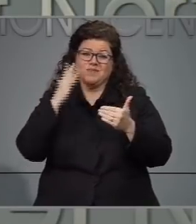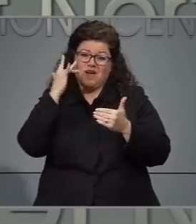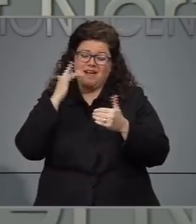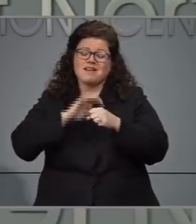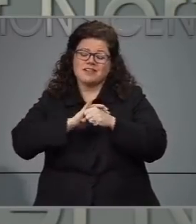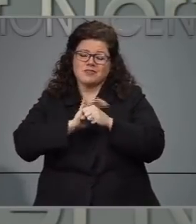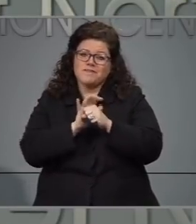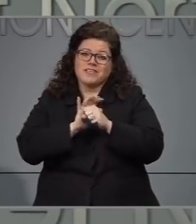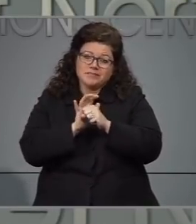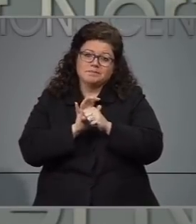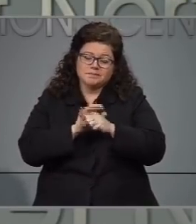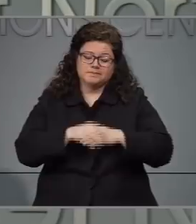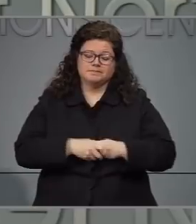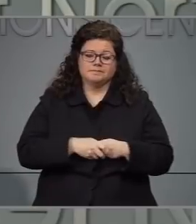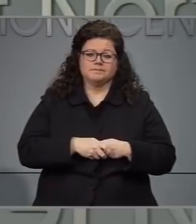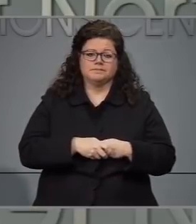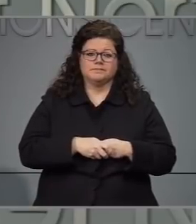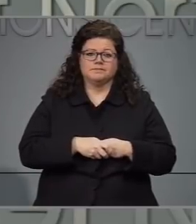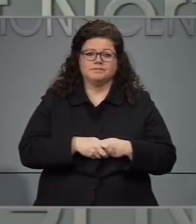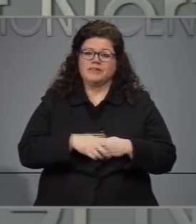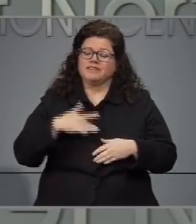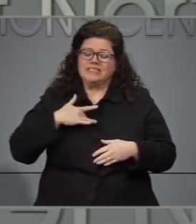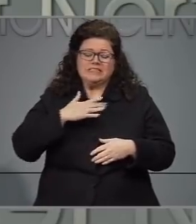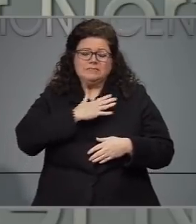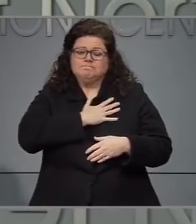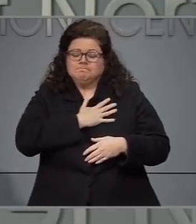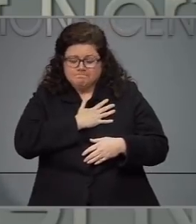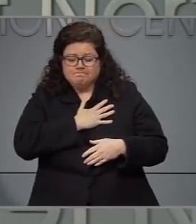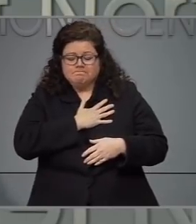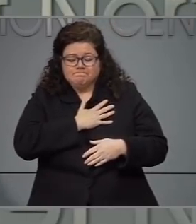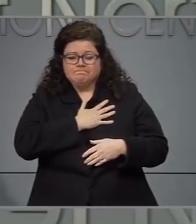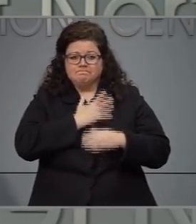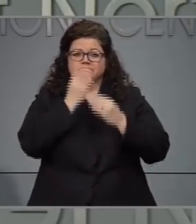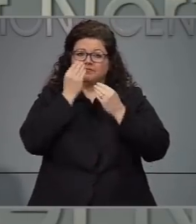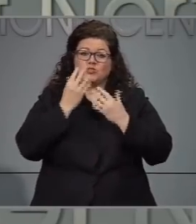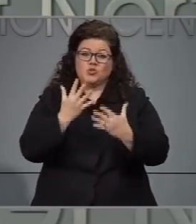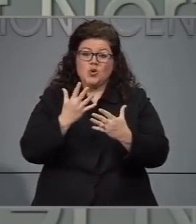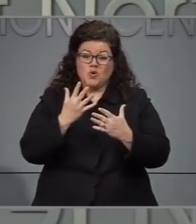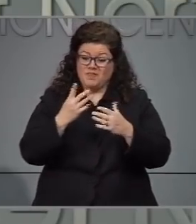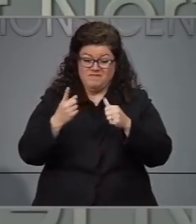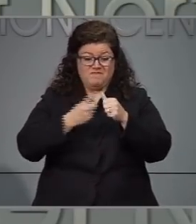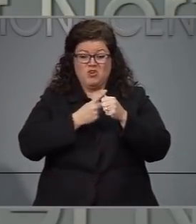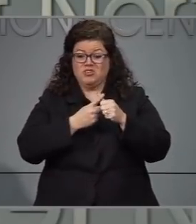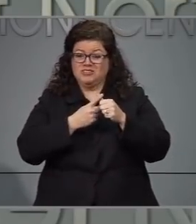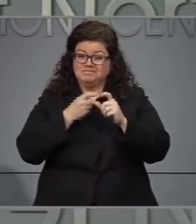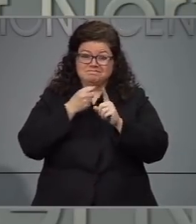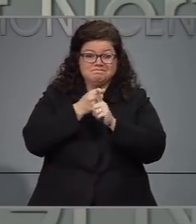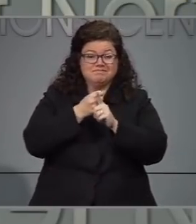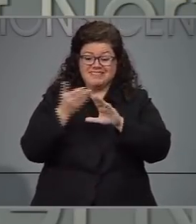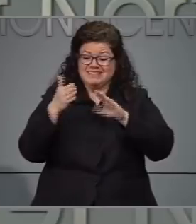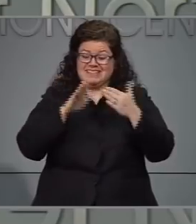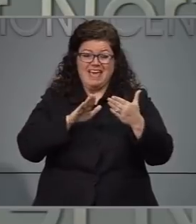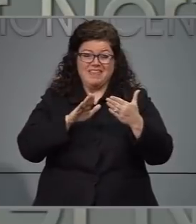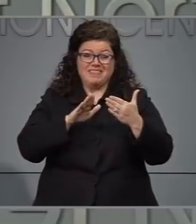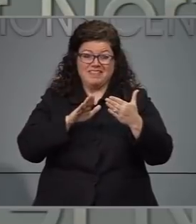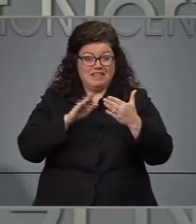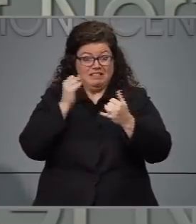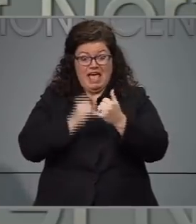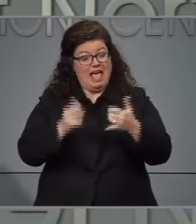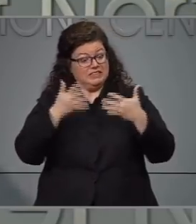deaths. It's with a heavy heart that I must tell you that these will not be our